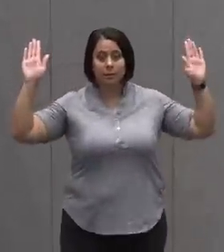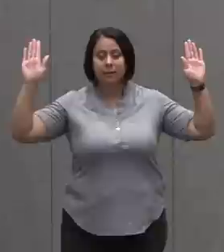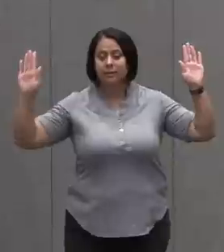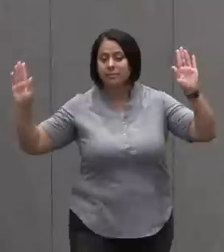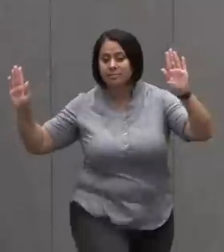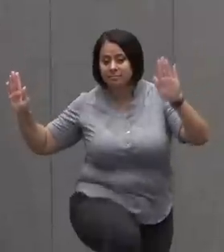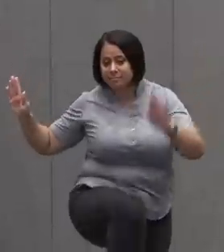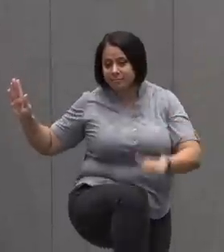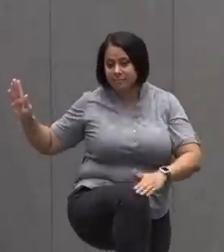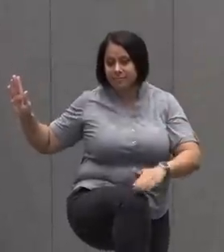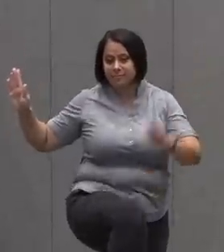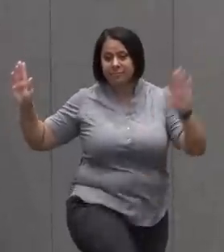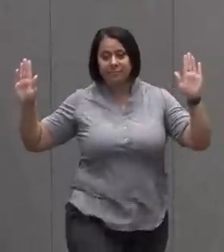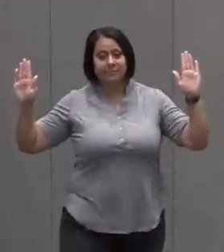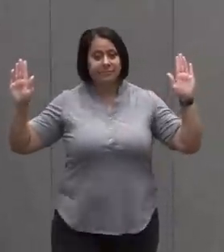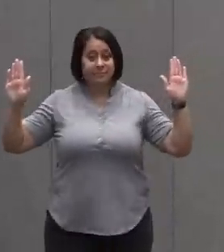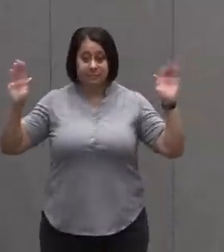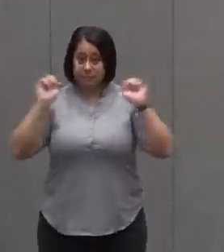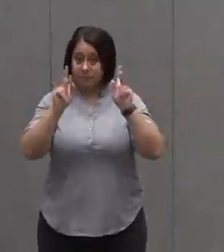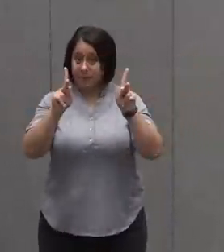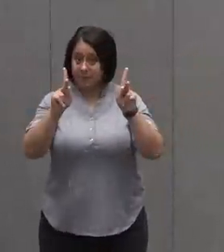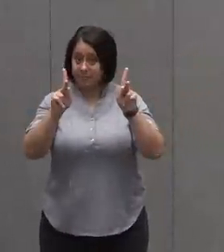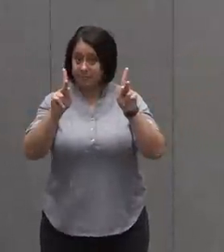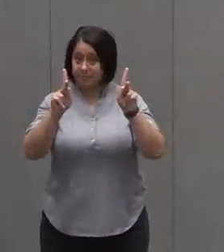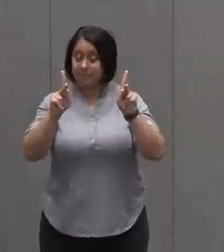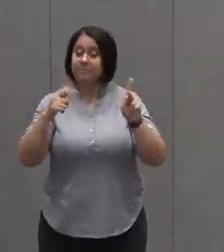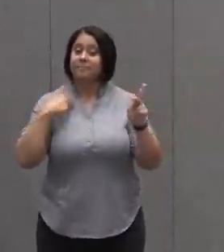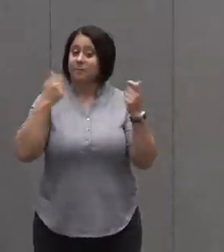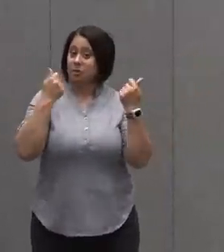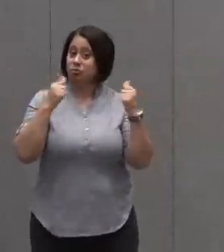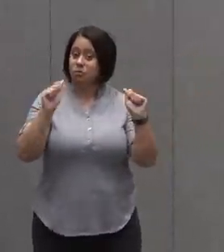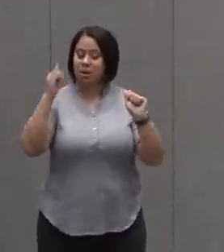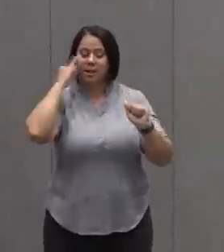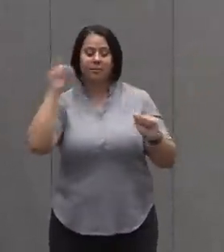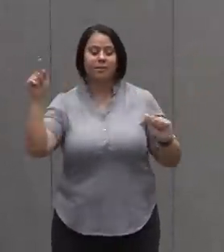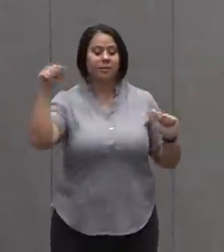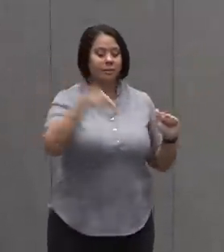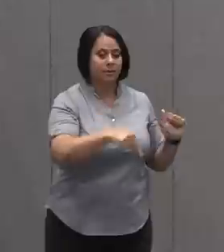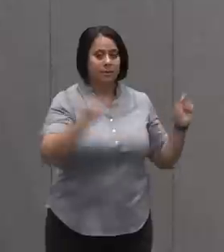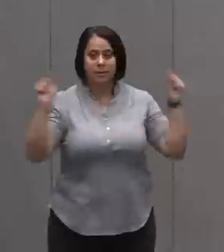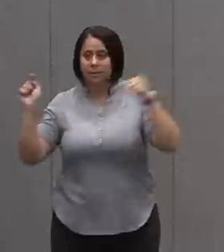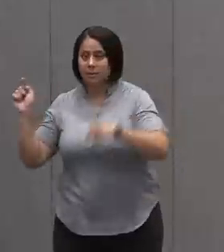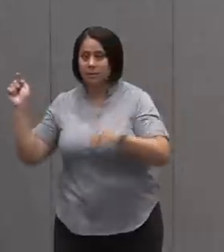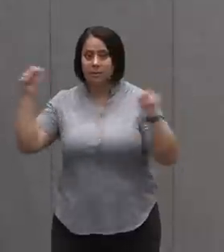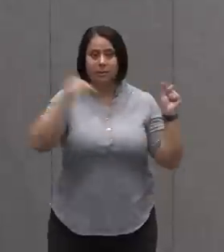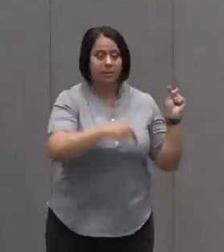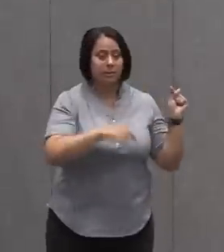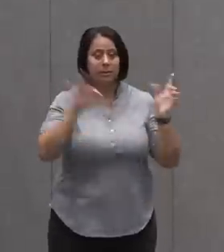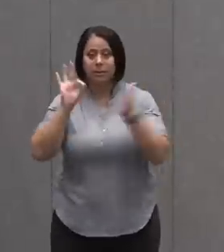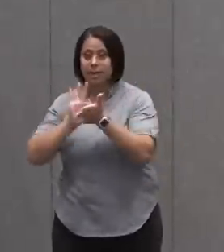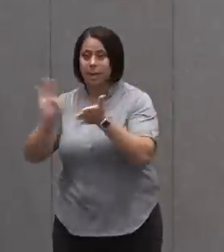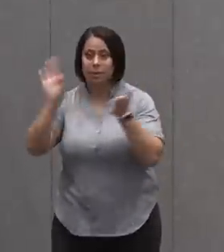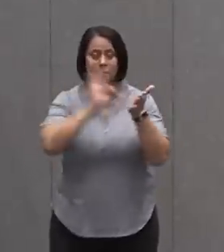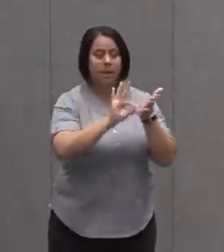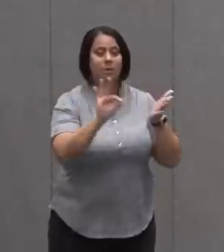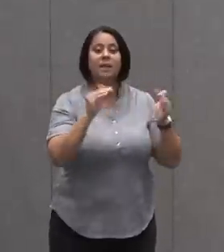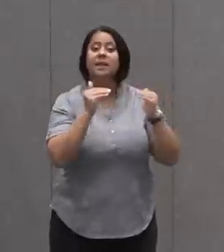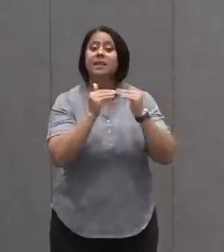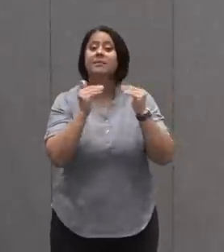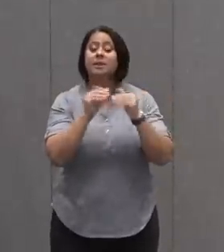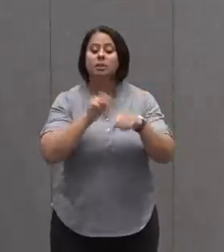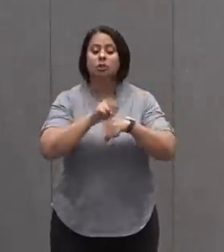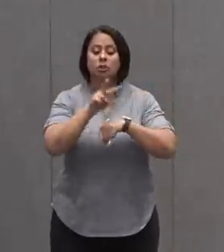your knee with the other hand. I'm going to see if I can get this right. So hopefully we can do okay. Again, we're counting by even